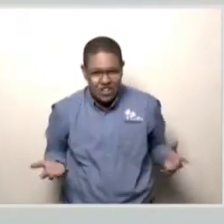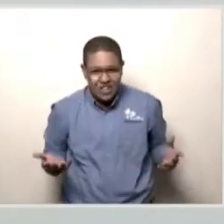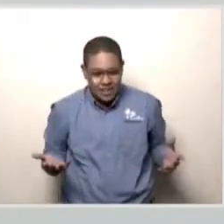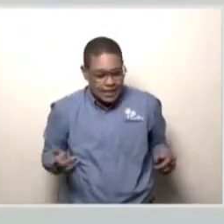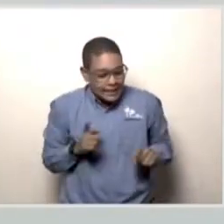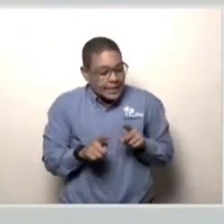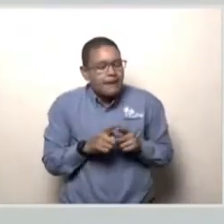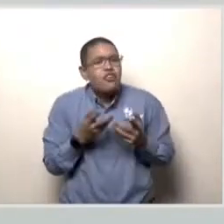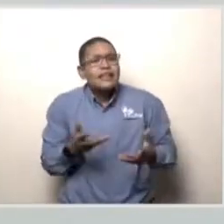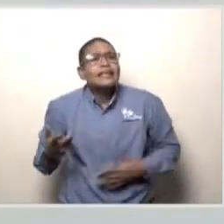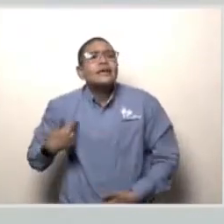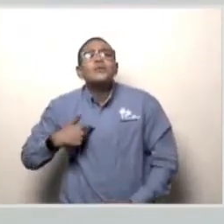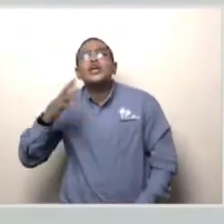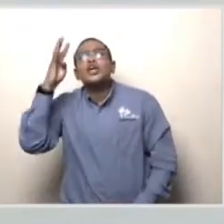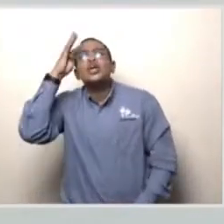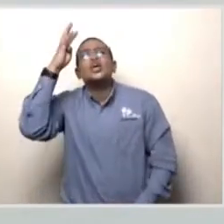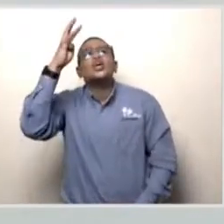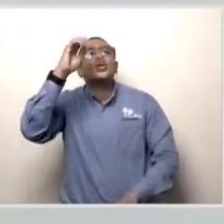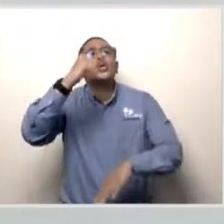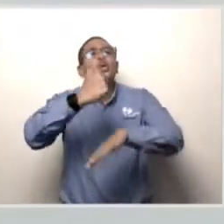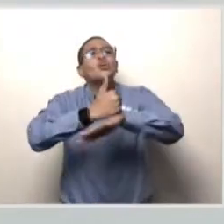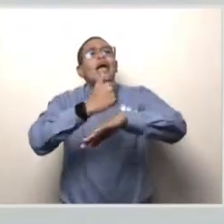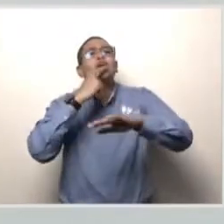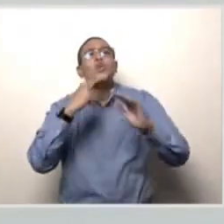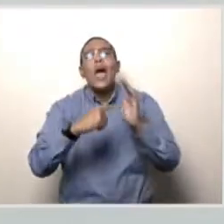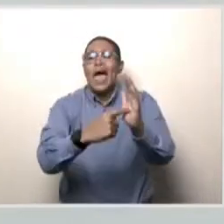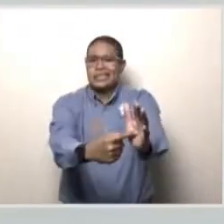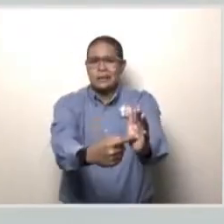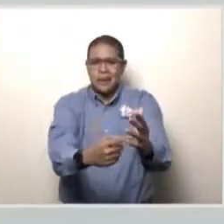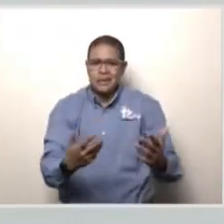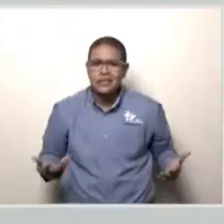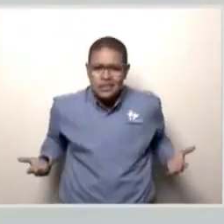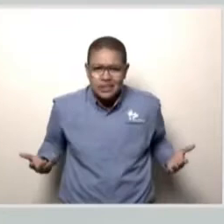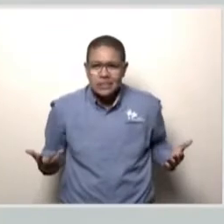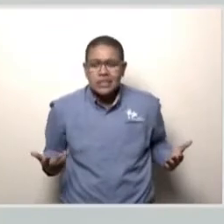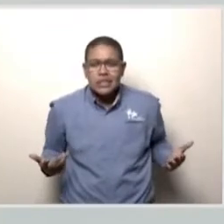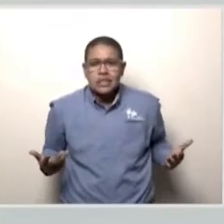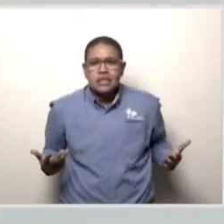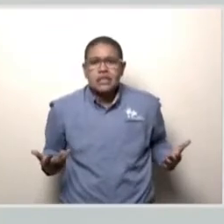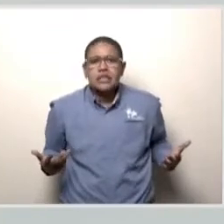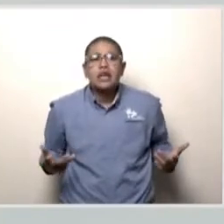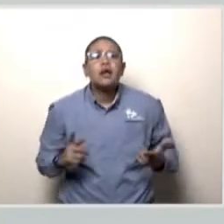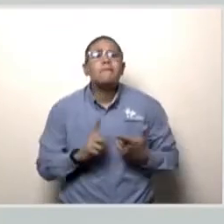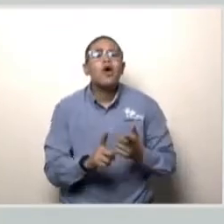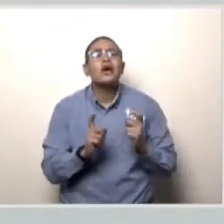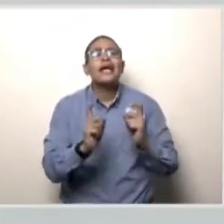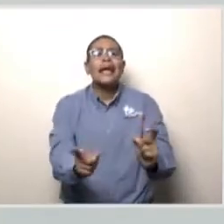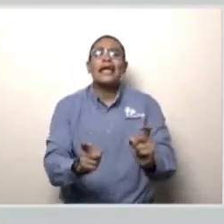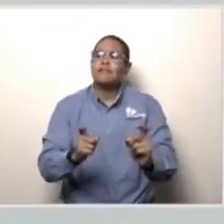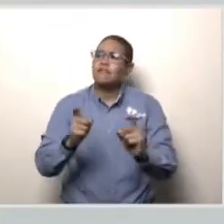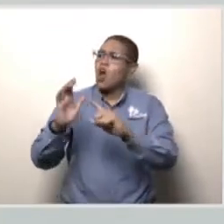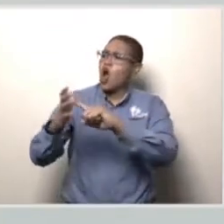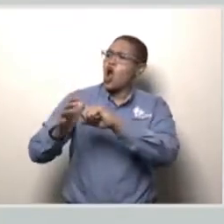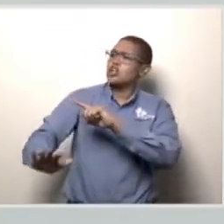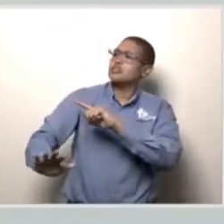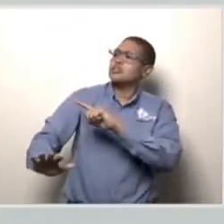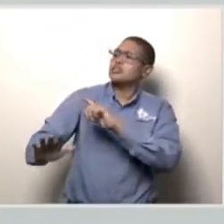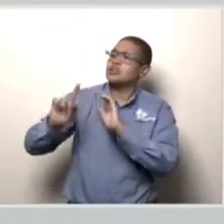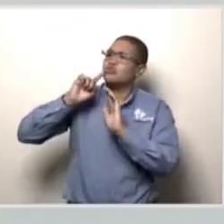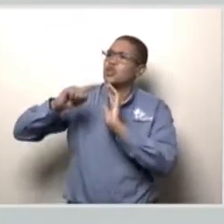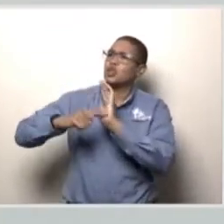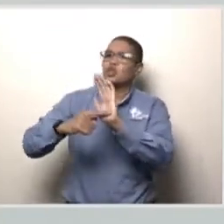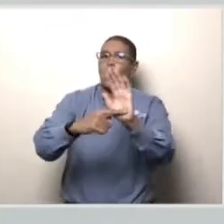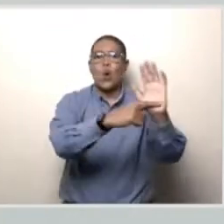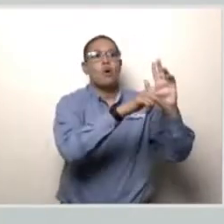we create to exhibit and to give our culture that